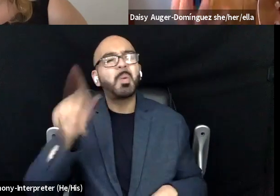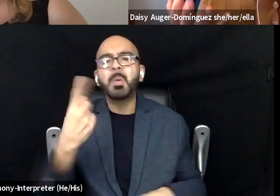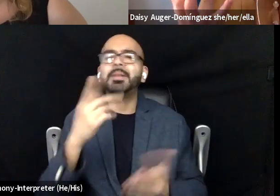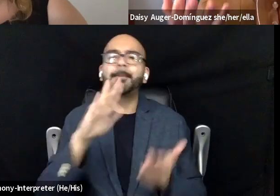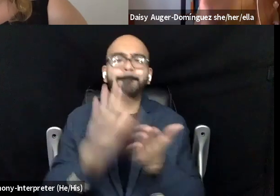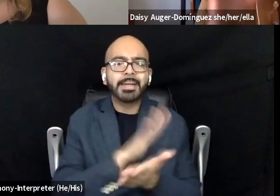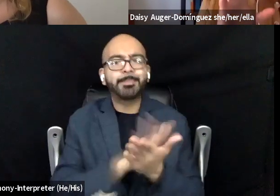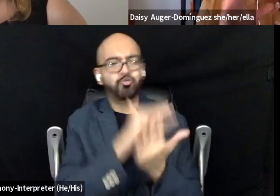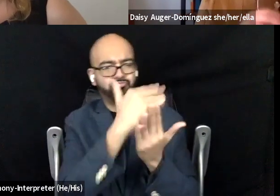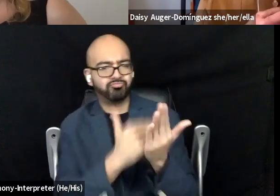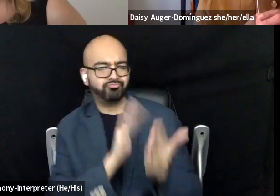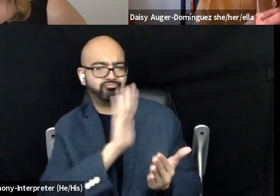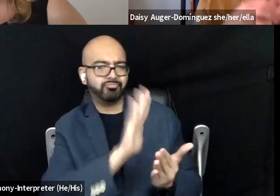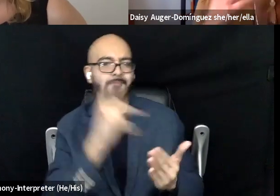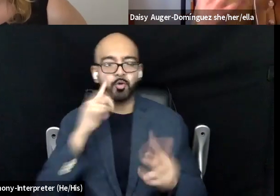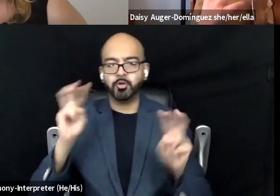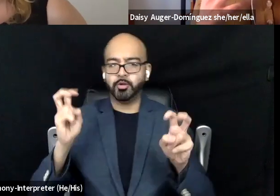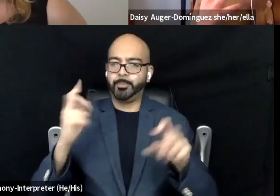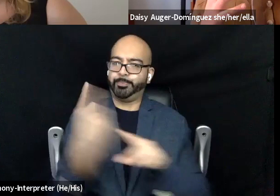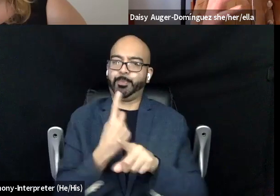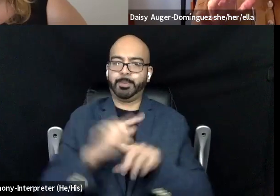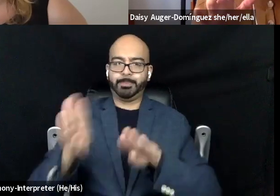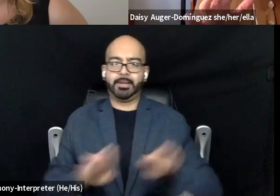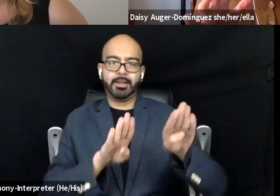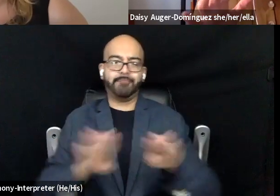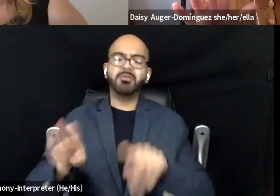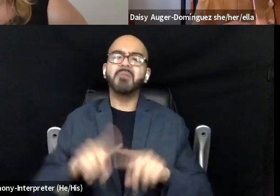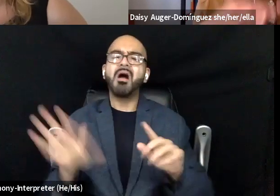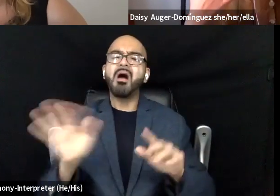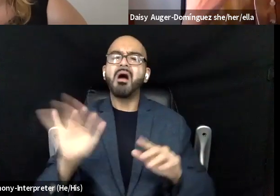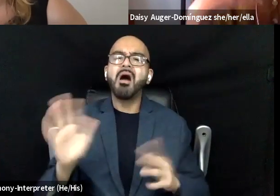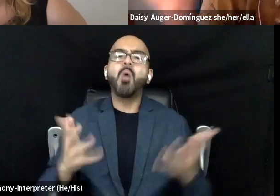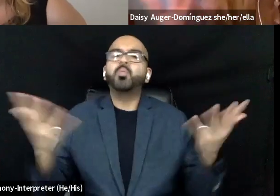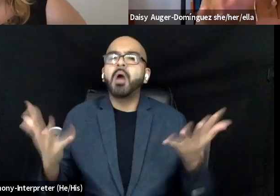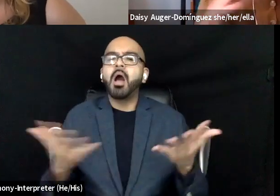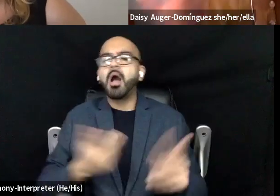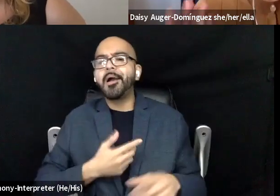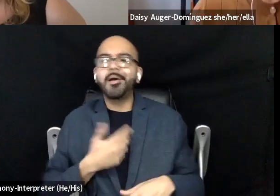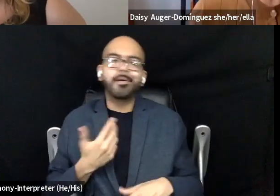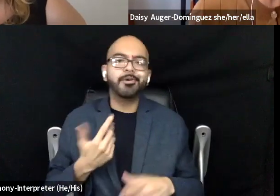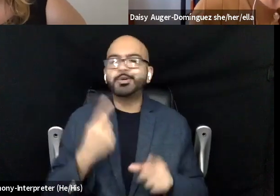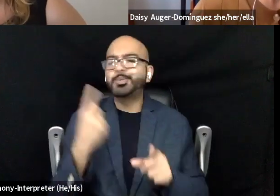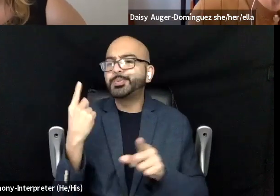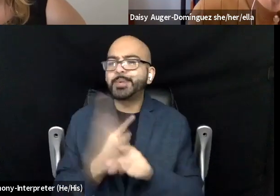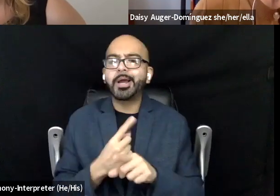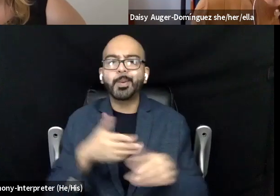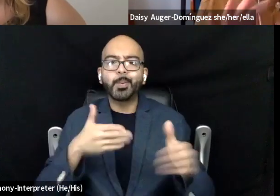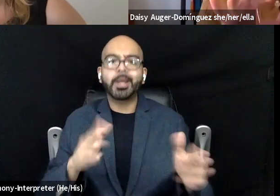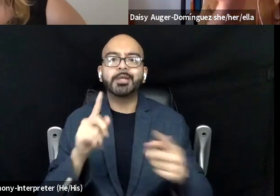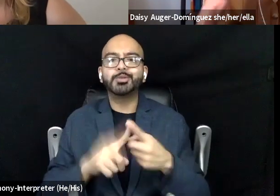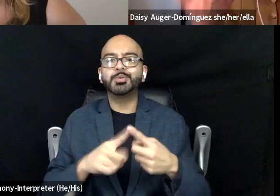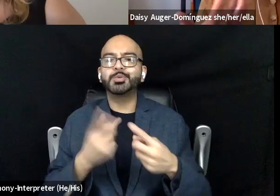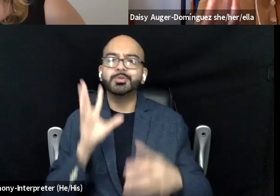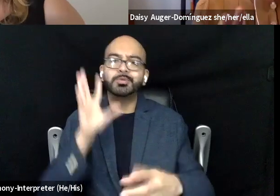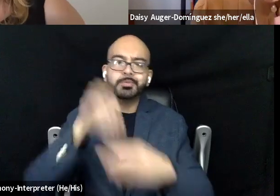behaving well or not, but what is the right way to what is the right way to approach a Zoom meeting? What